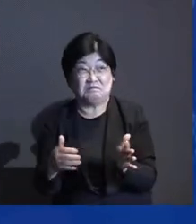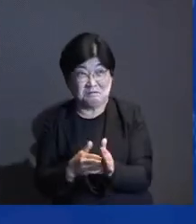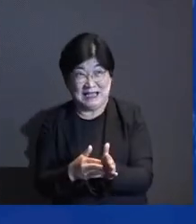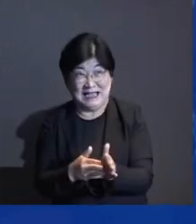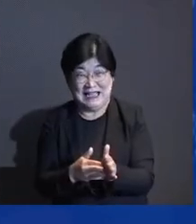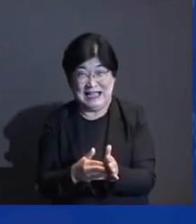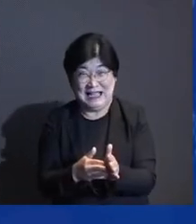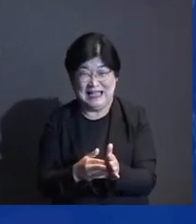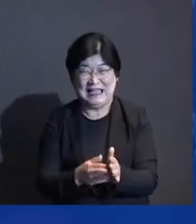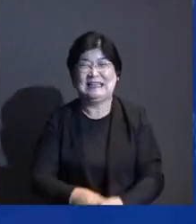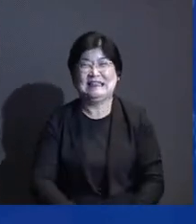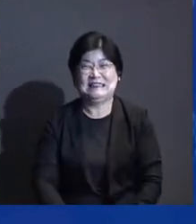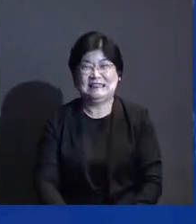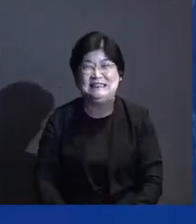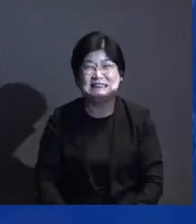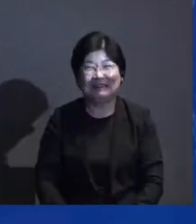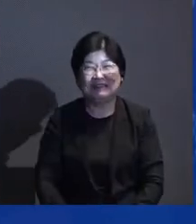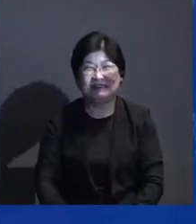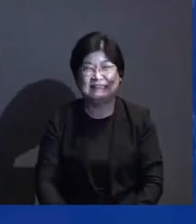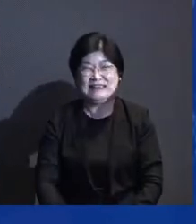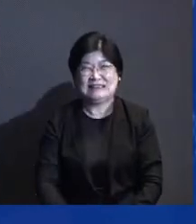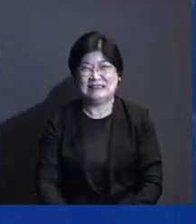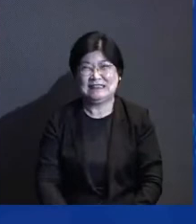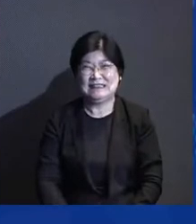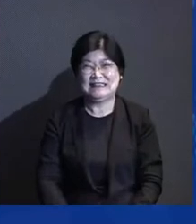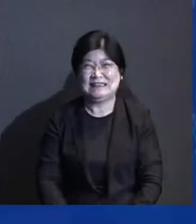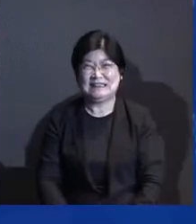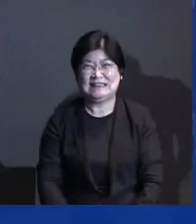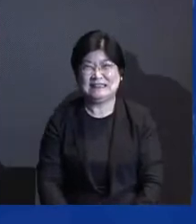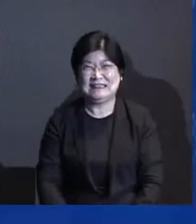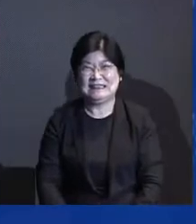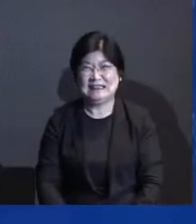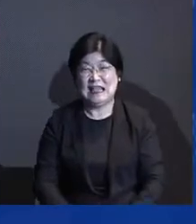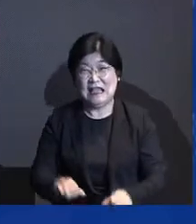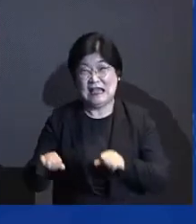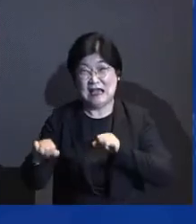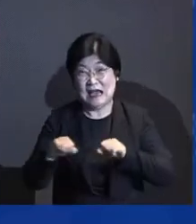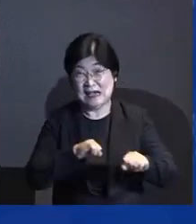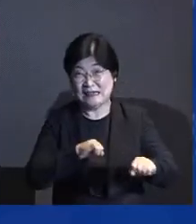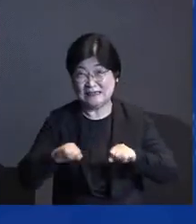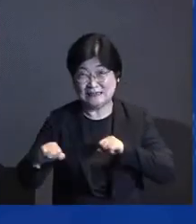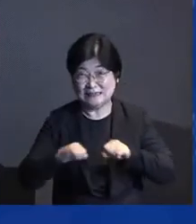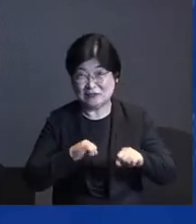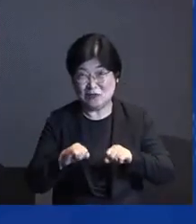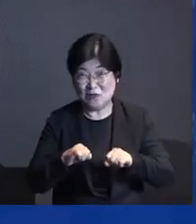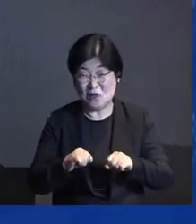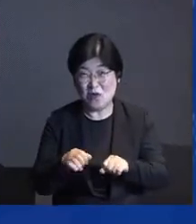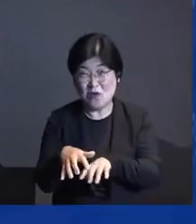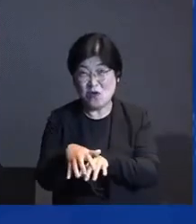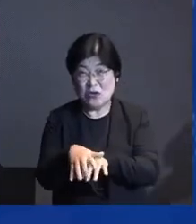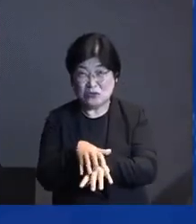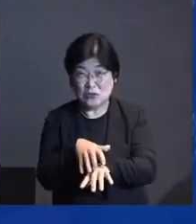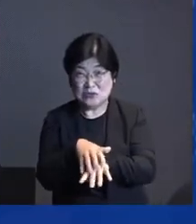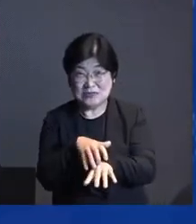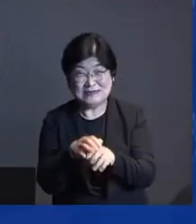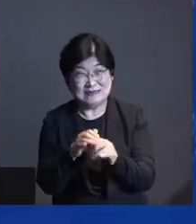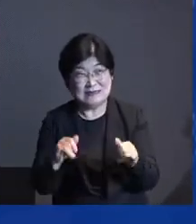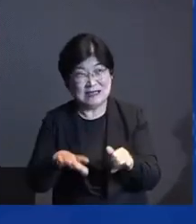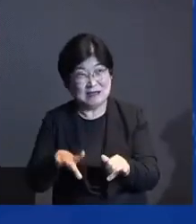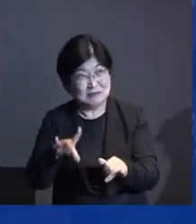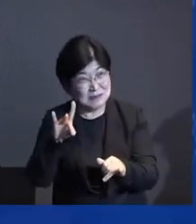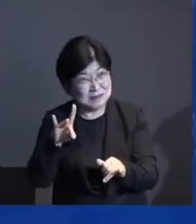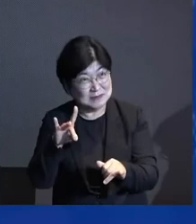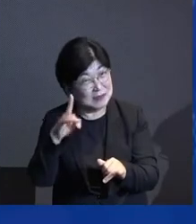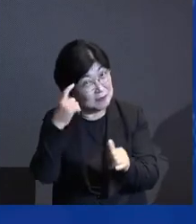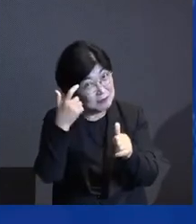to post these questions and try to get responses from all the speakers. And we will try